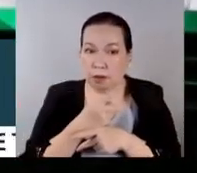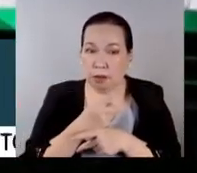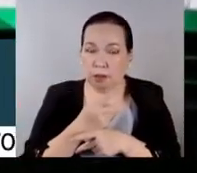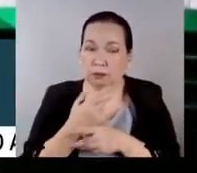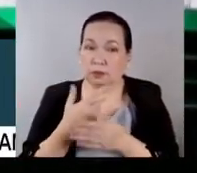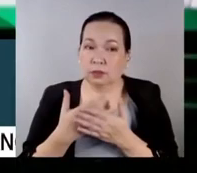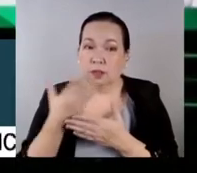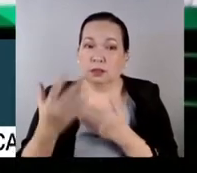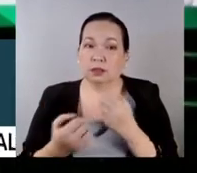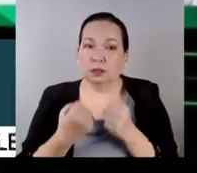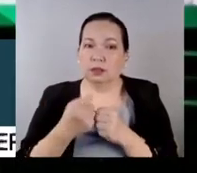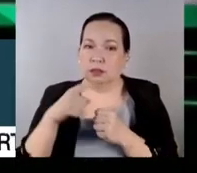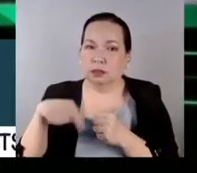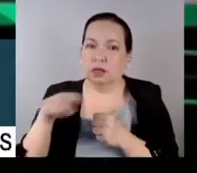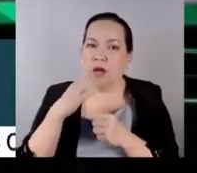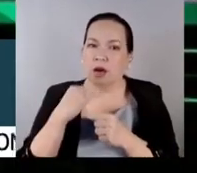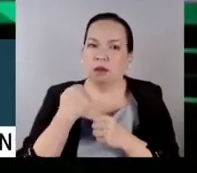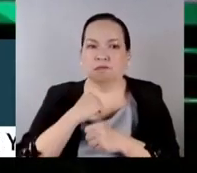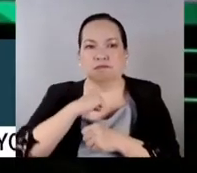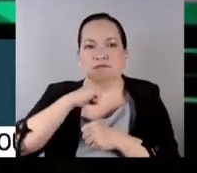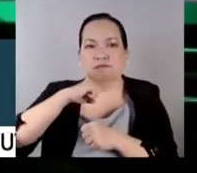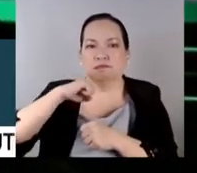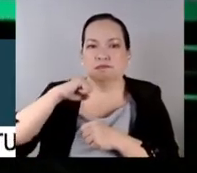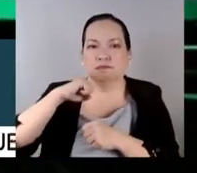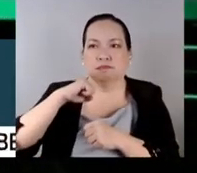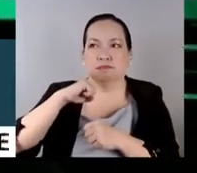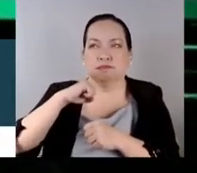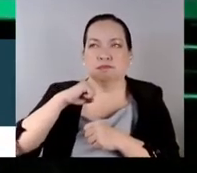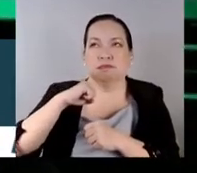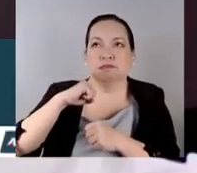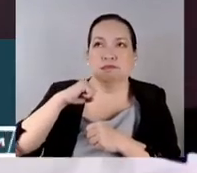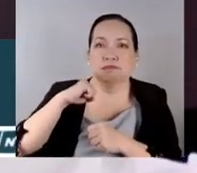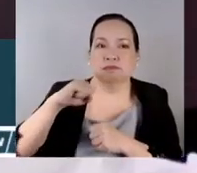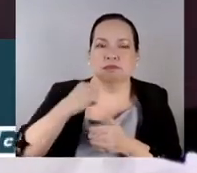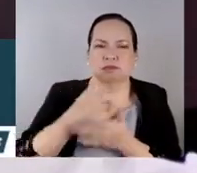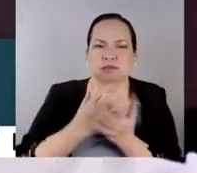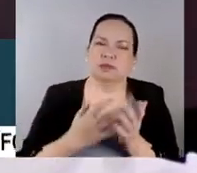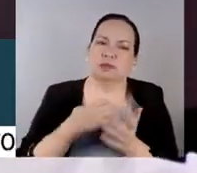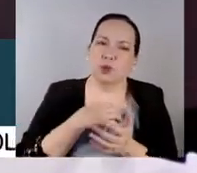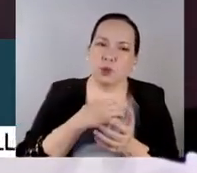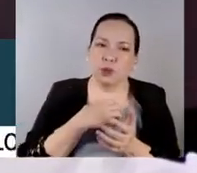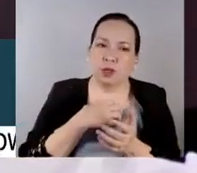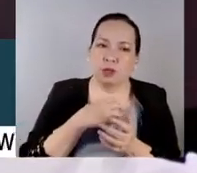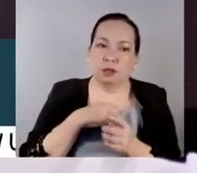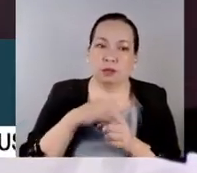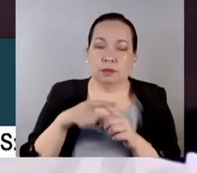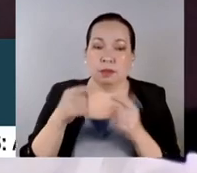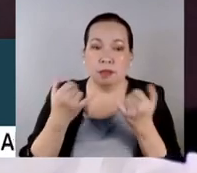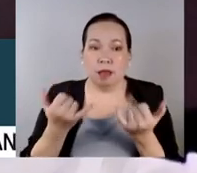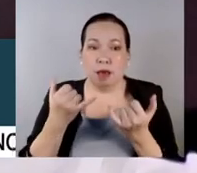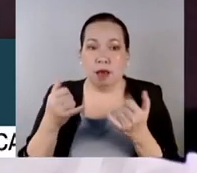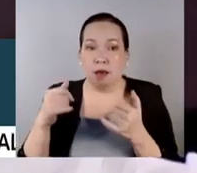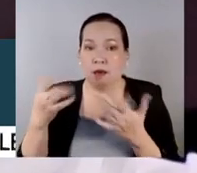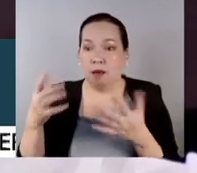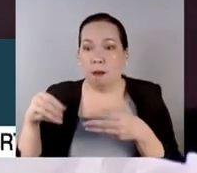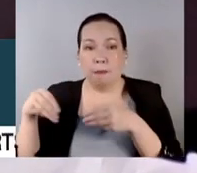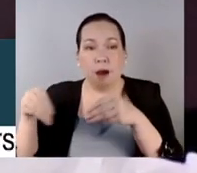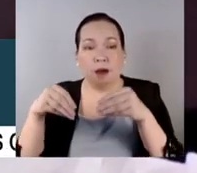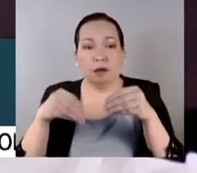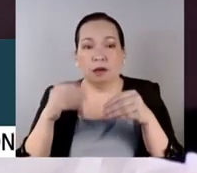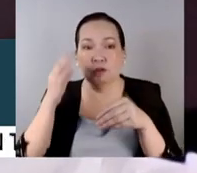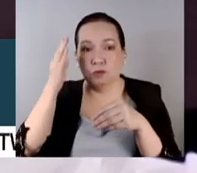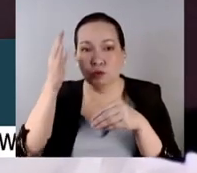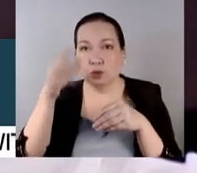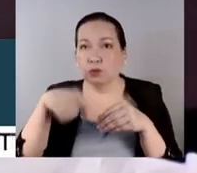the alliance is working against uncertainties and sentiment. He says currently, The physical market and futures market are